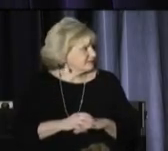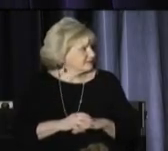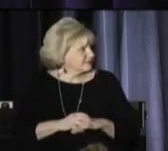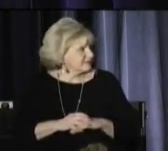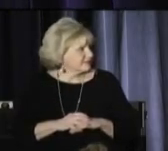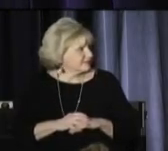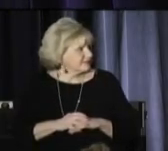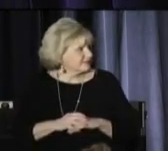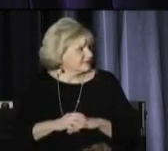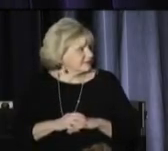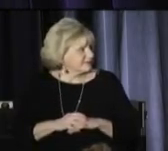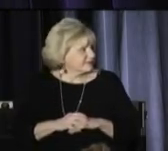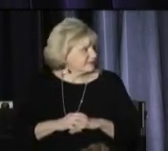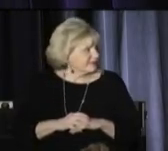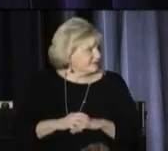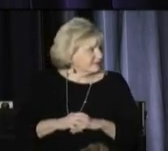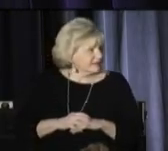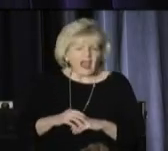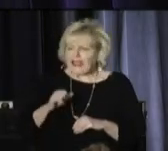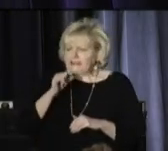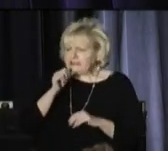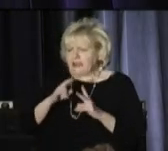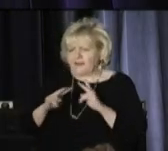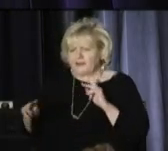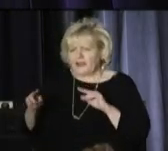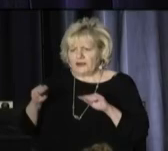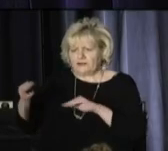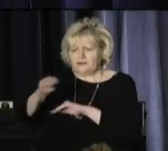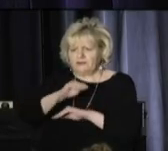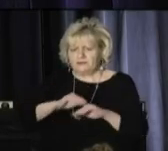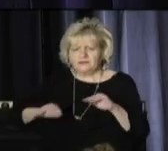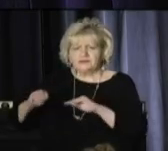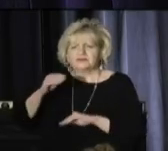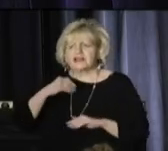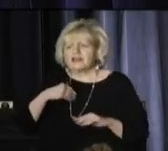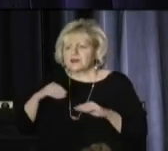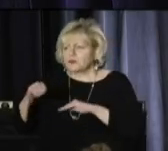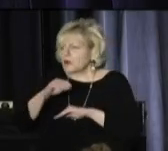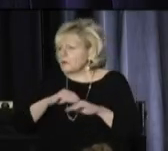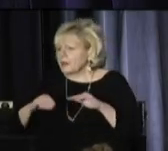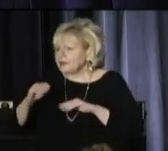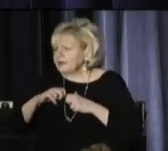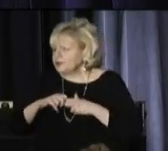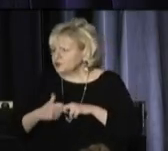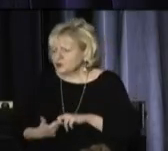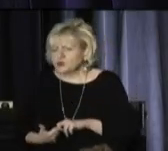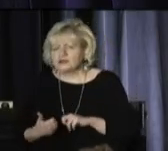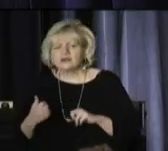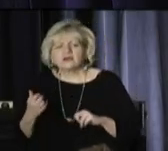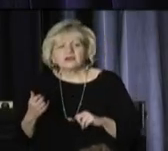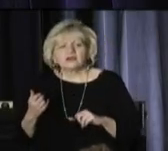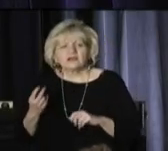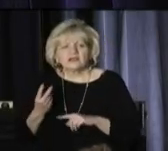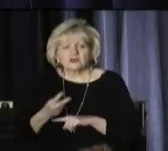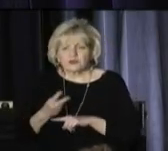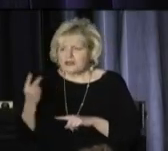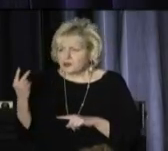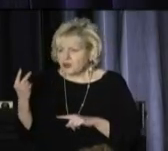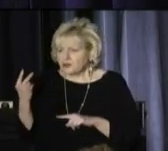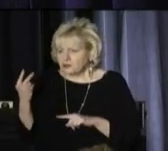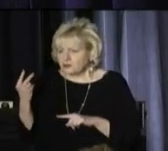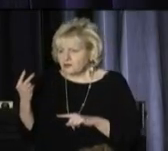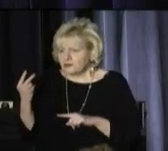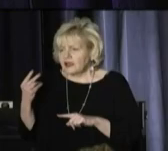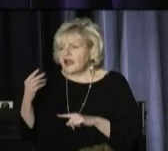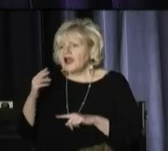ago she's not very mobile. She has a lot of mobility issues, and 2 days ago she had